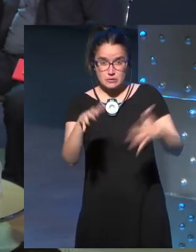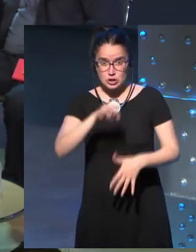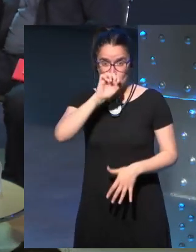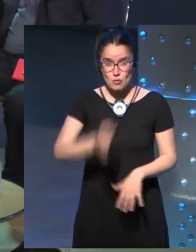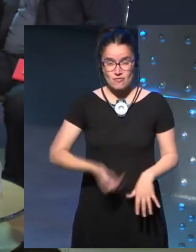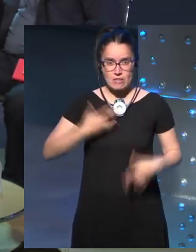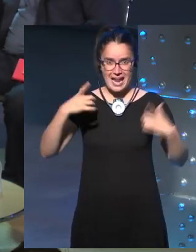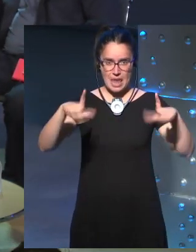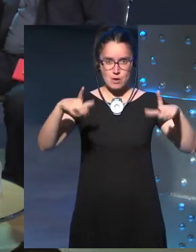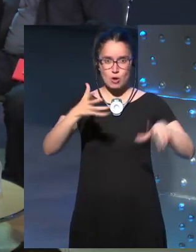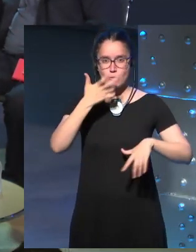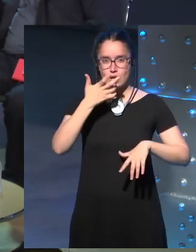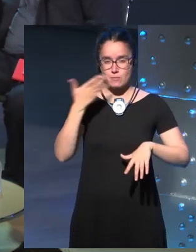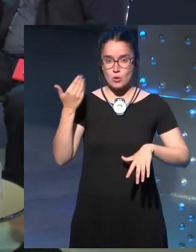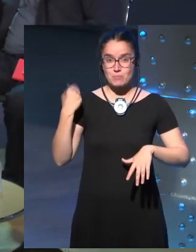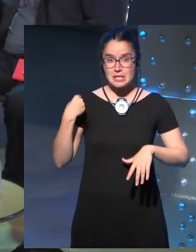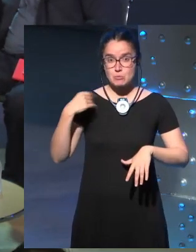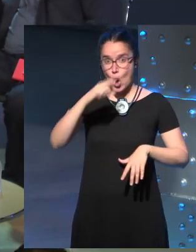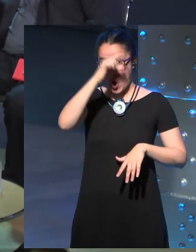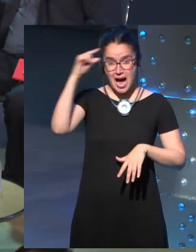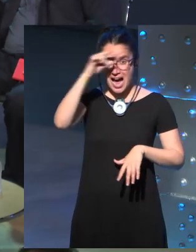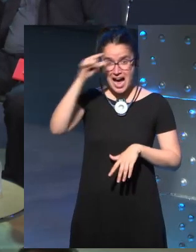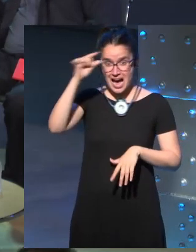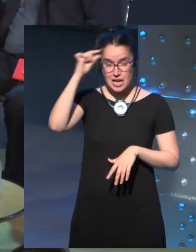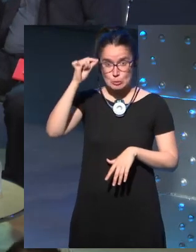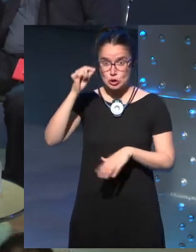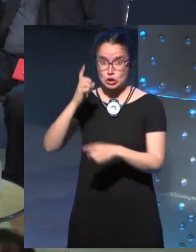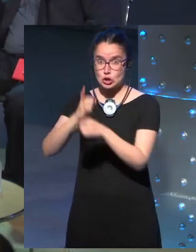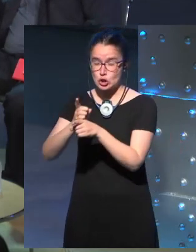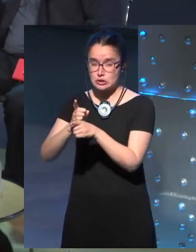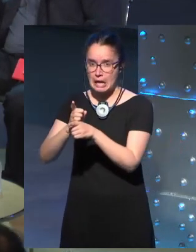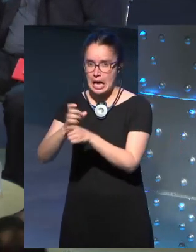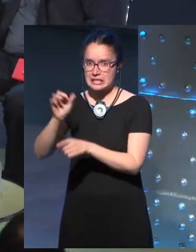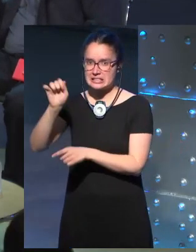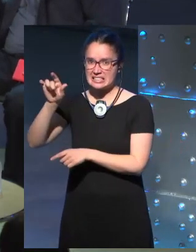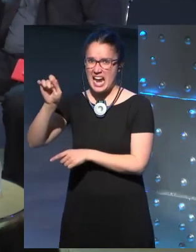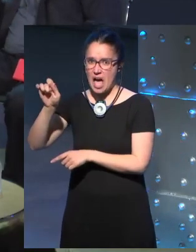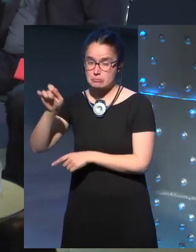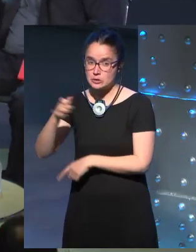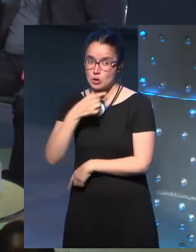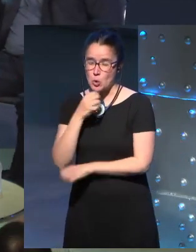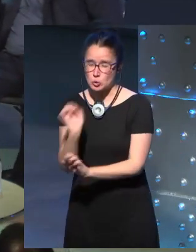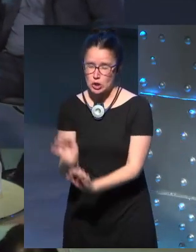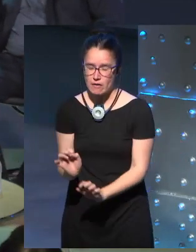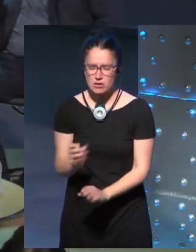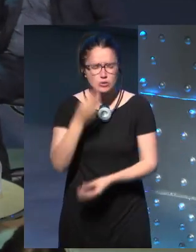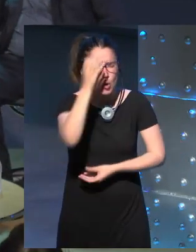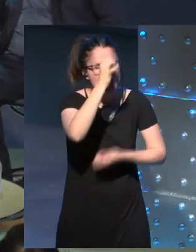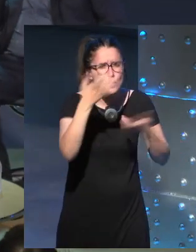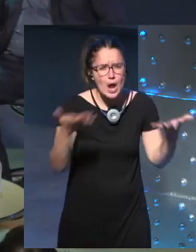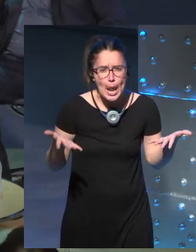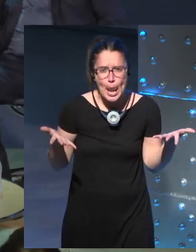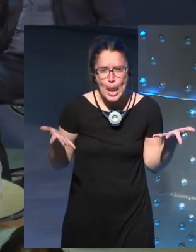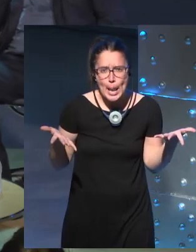to Mohamed Salah on Saturday night. What do you think about that? I think there should be a